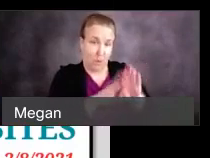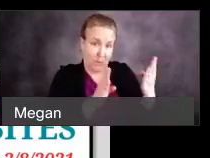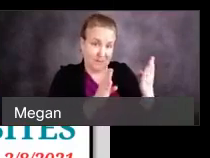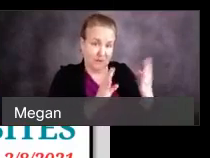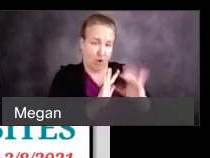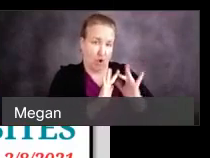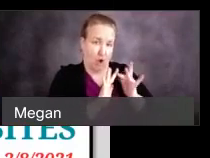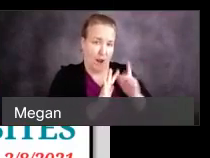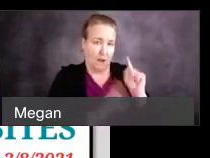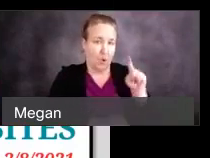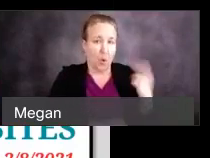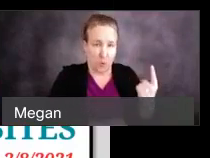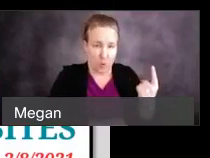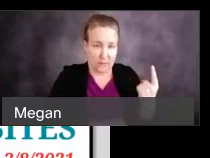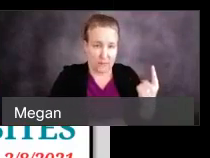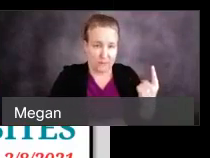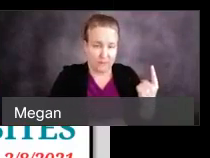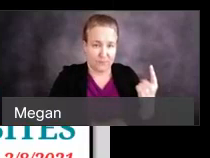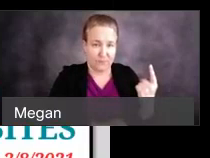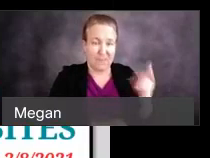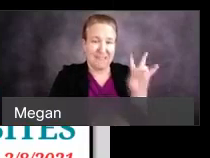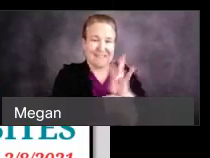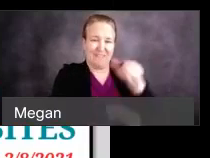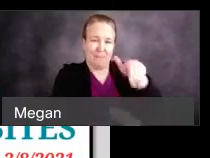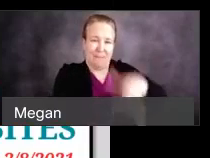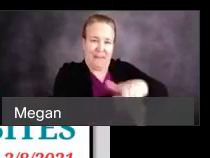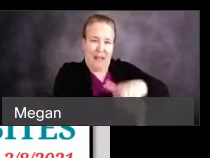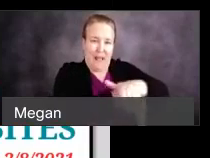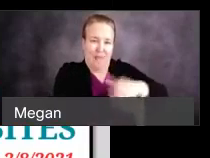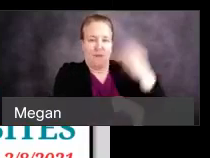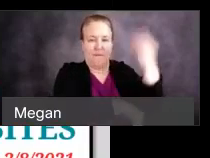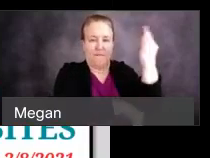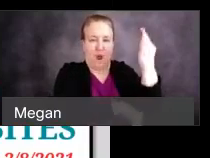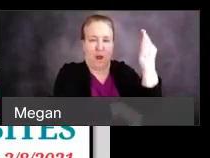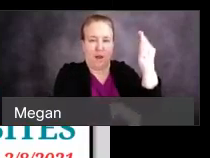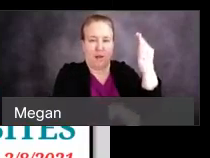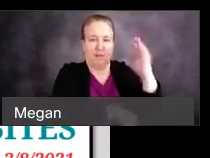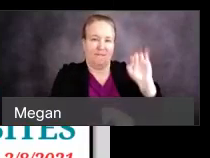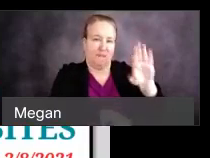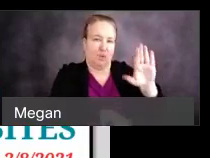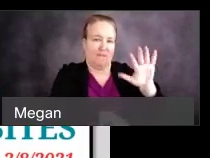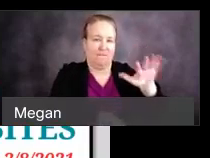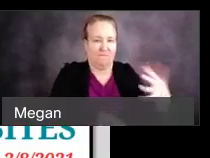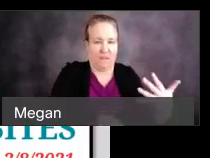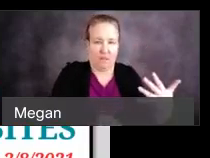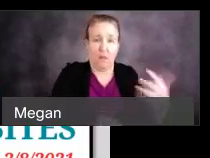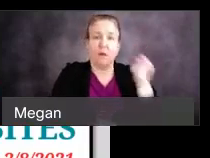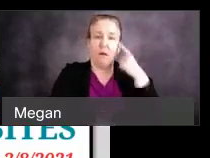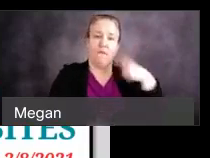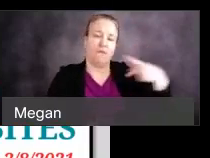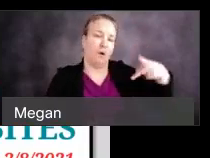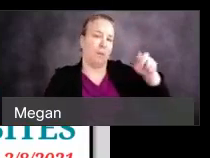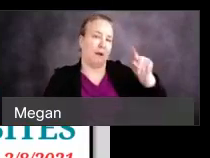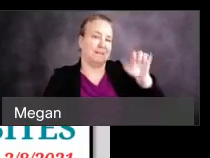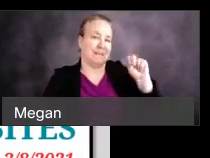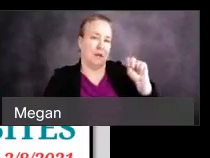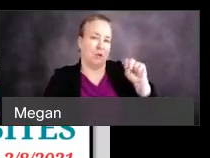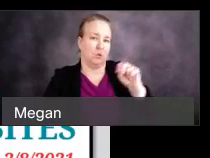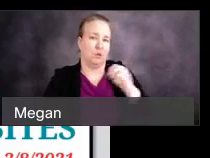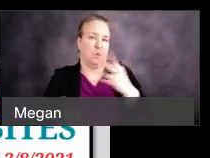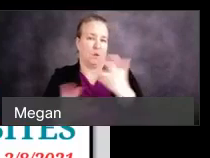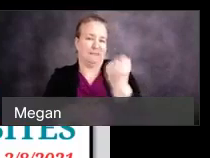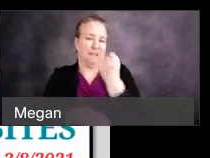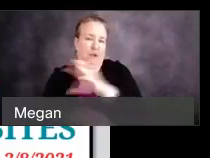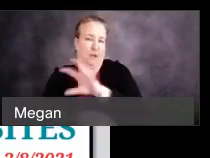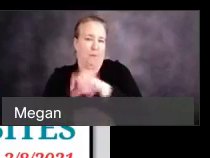online only at 7 p.m. Friday, February the 5th. And again, that is for Pottstown this Saturday, 9